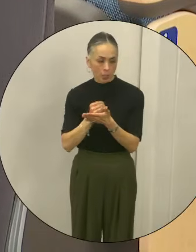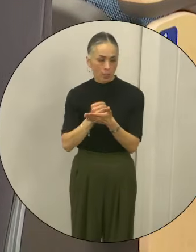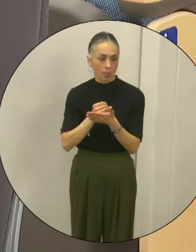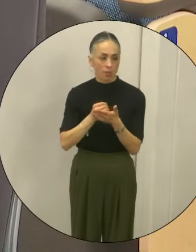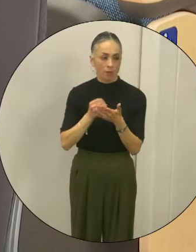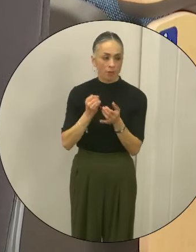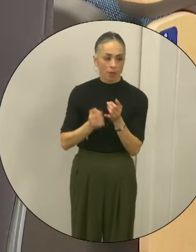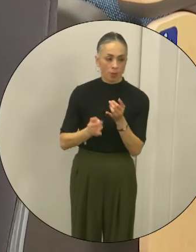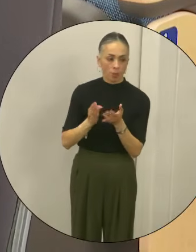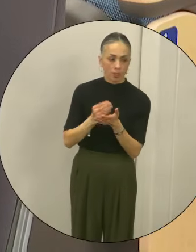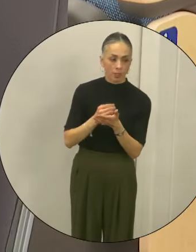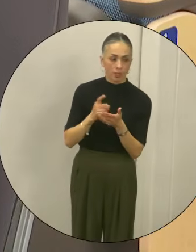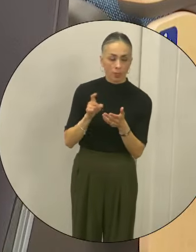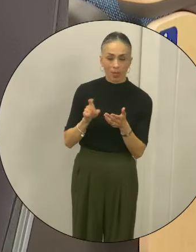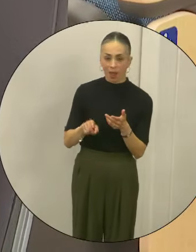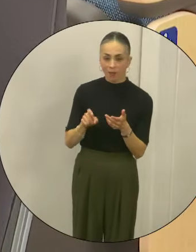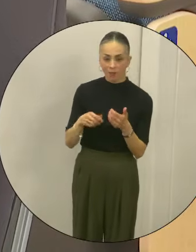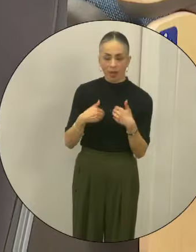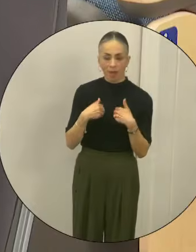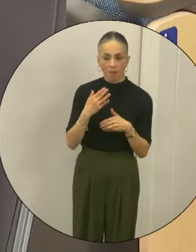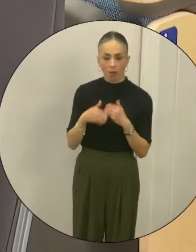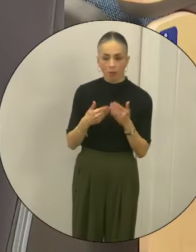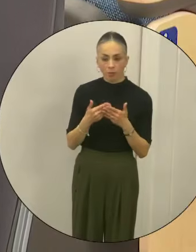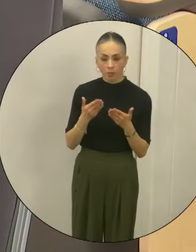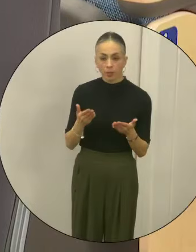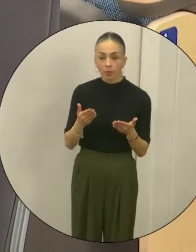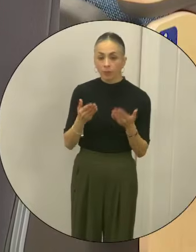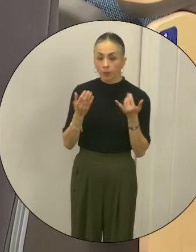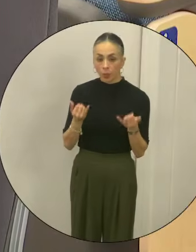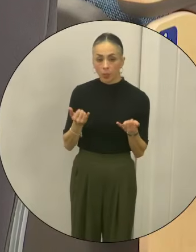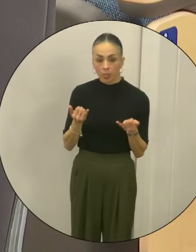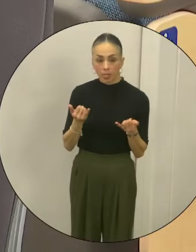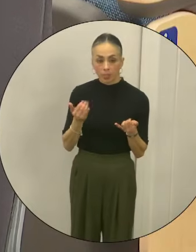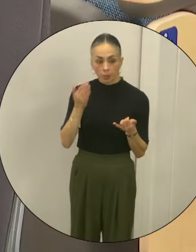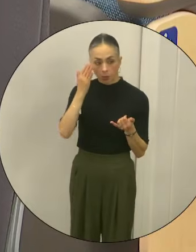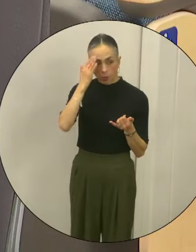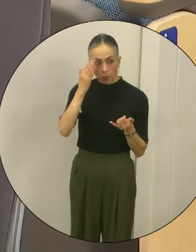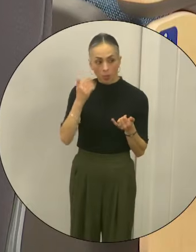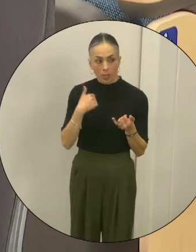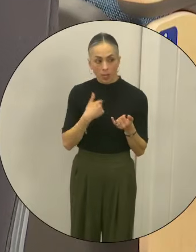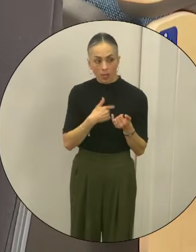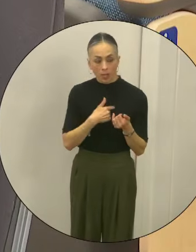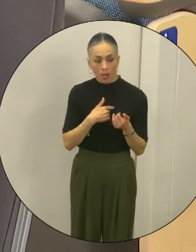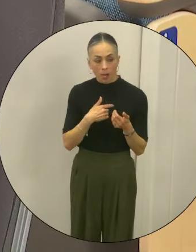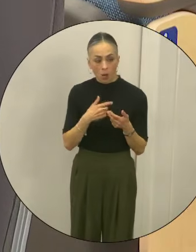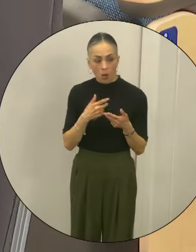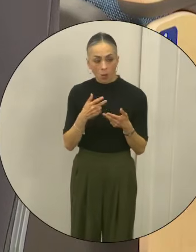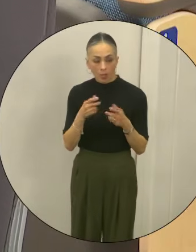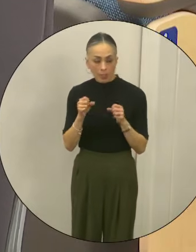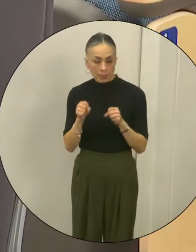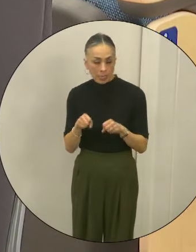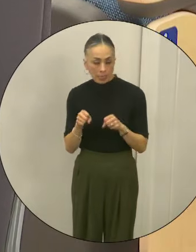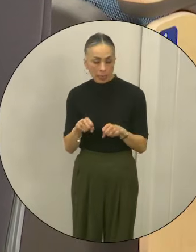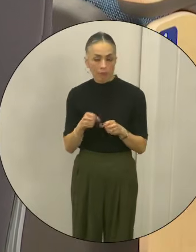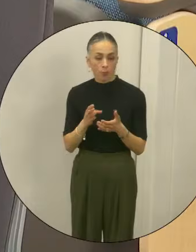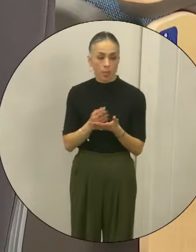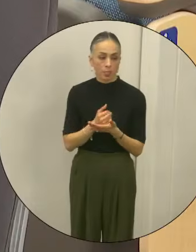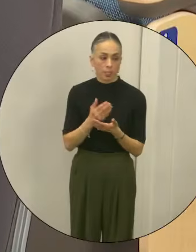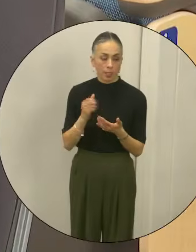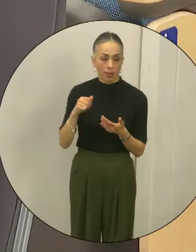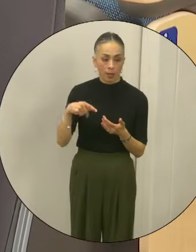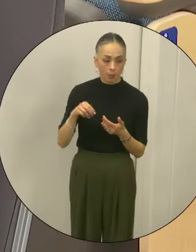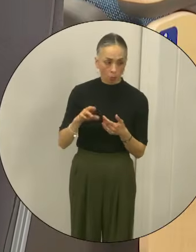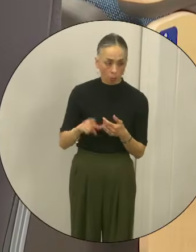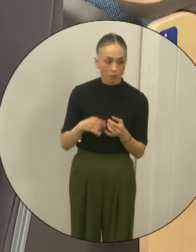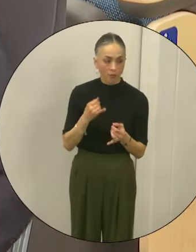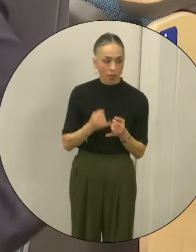that we have to have all of those things. Currently, as you know, as we just went through, we had our tentative budget here in April. We just had our final budget